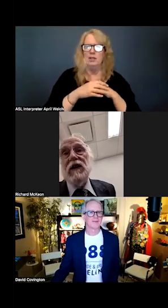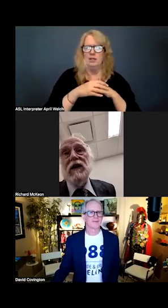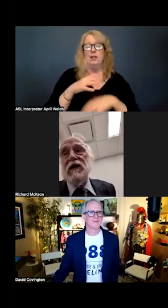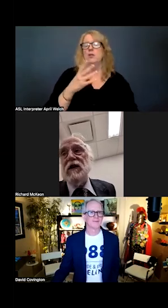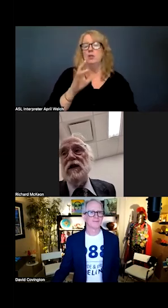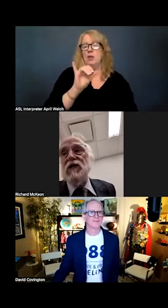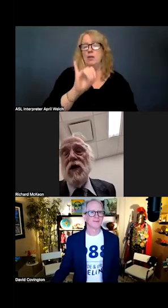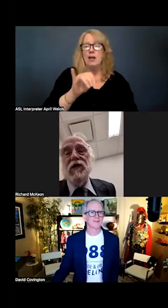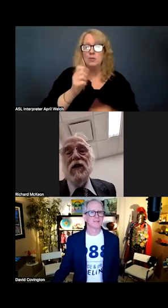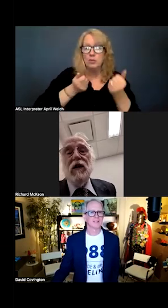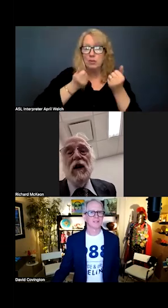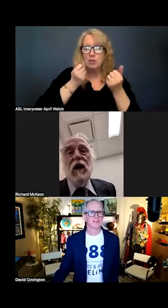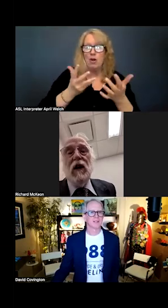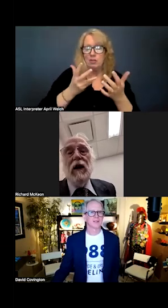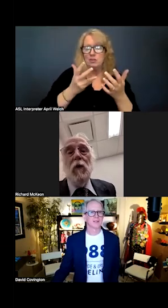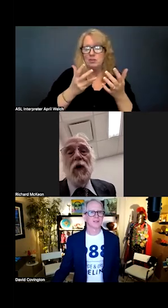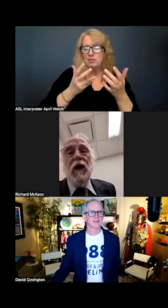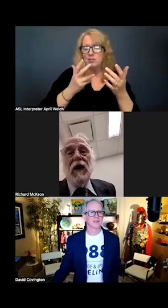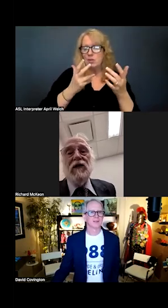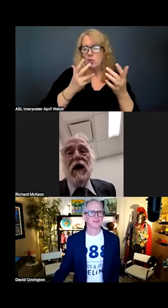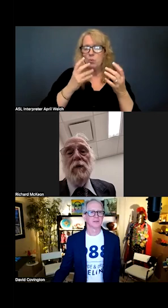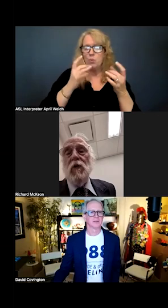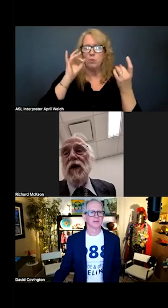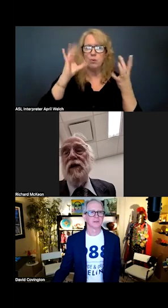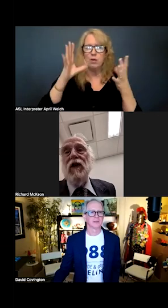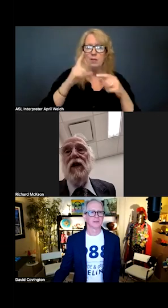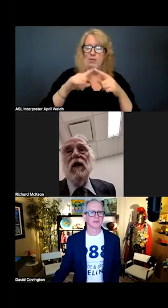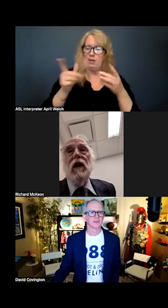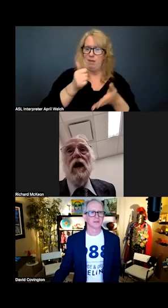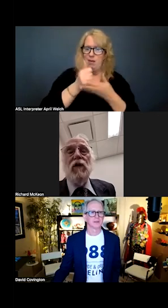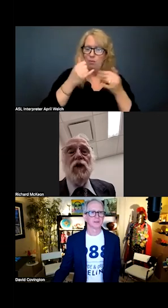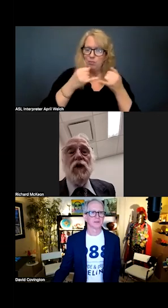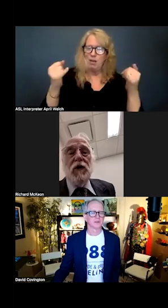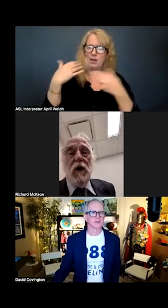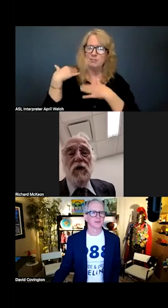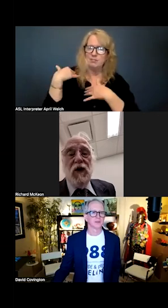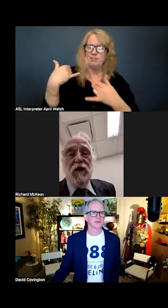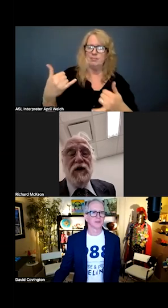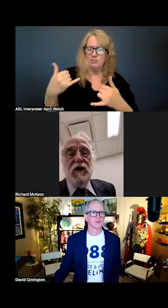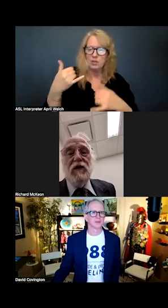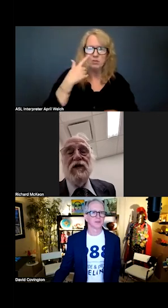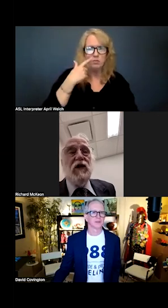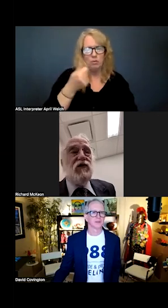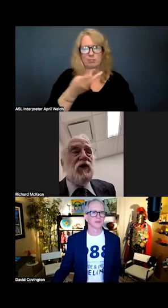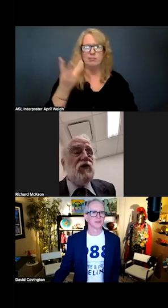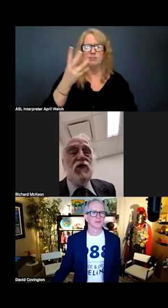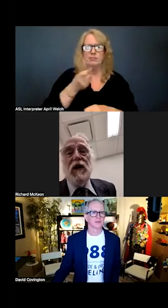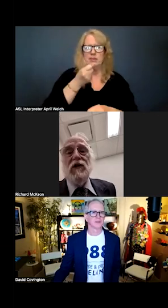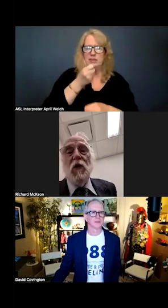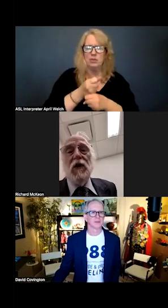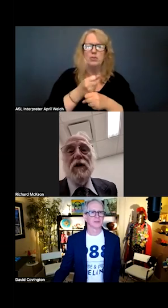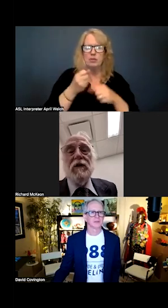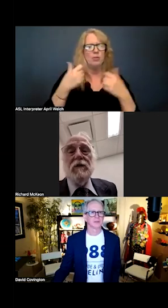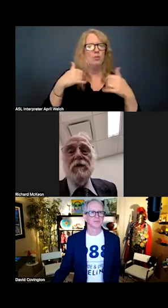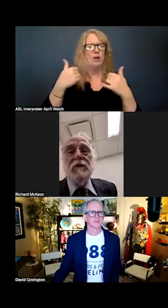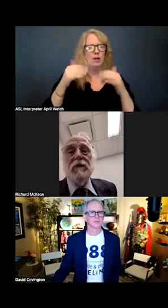the disaster distress helpline that has now been with us for a good number of years and done such